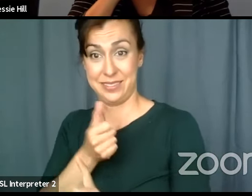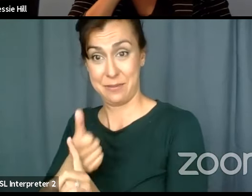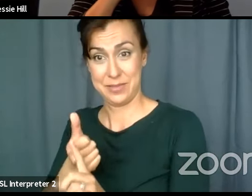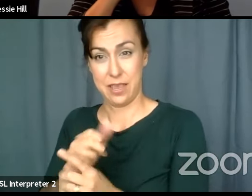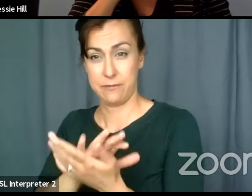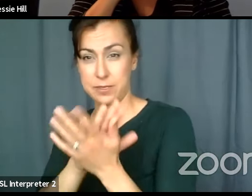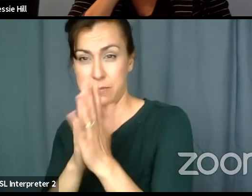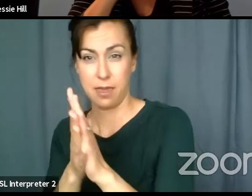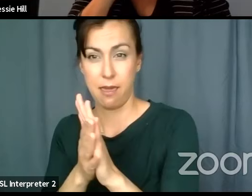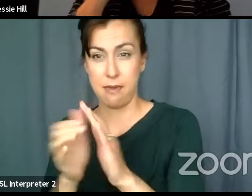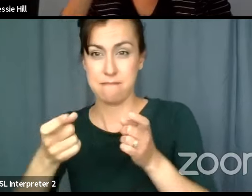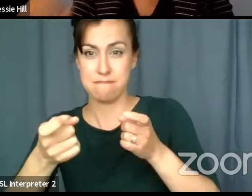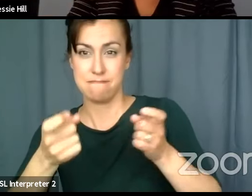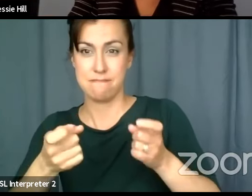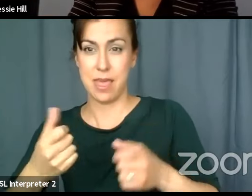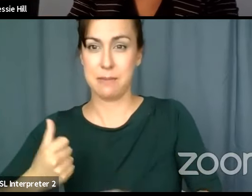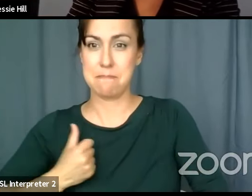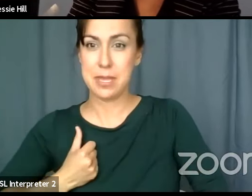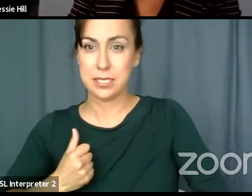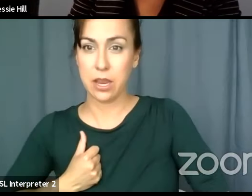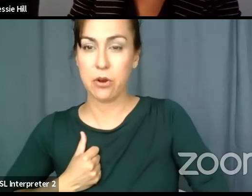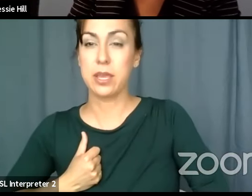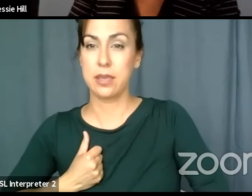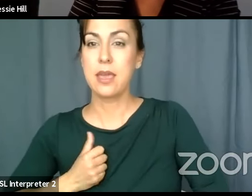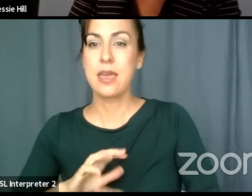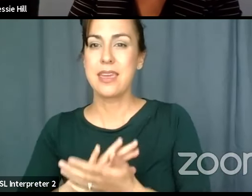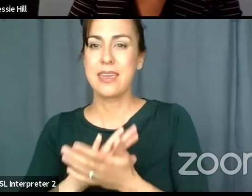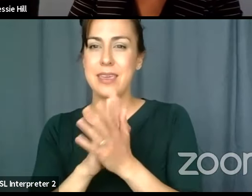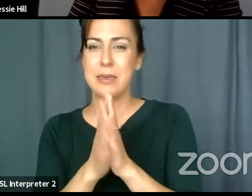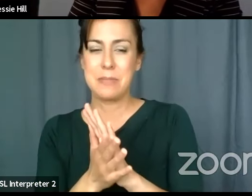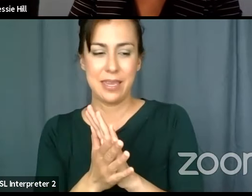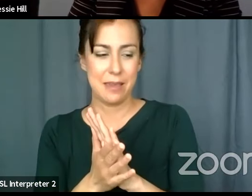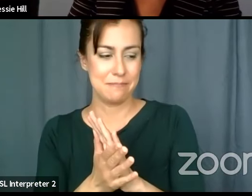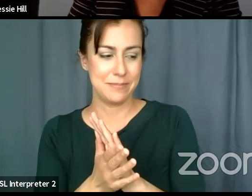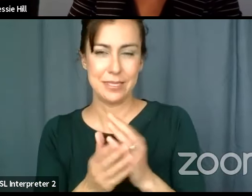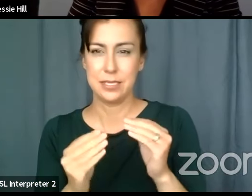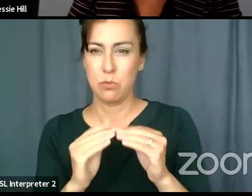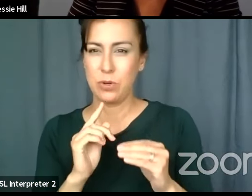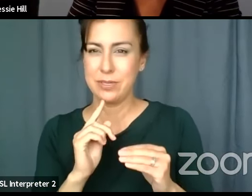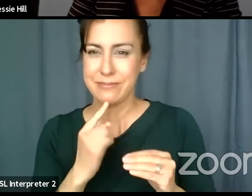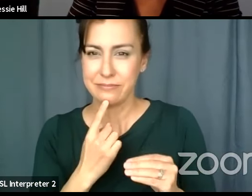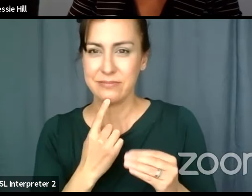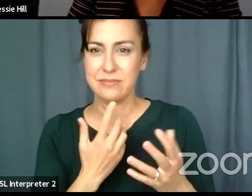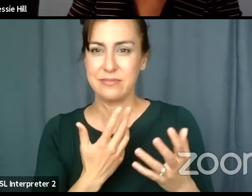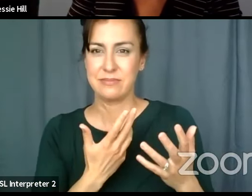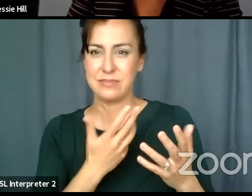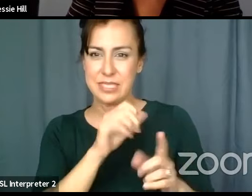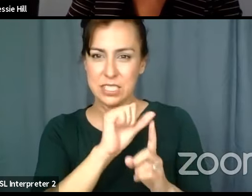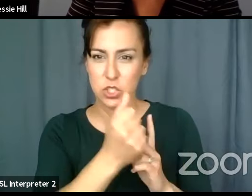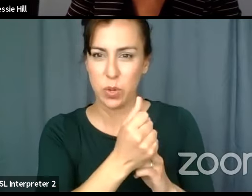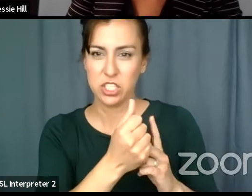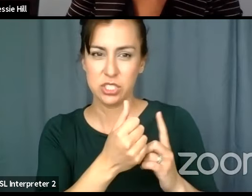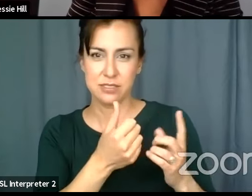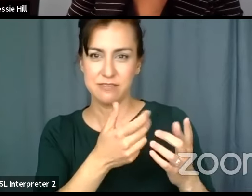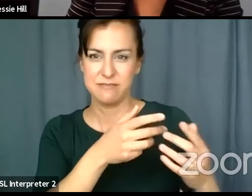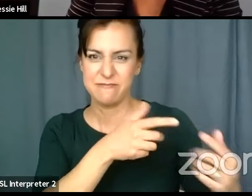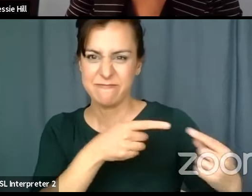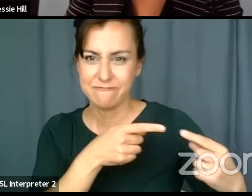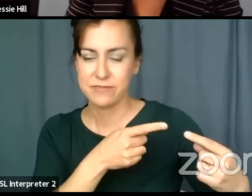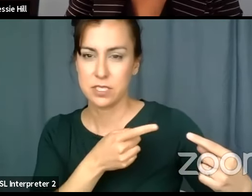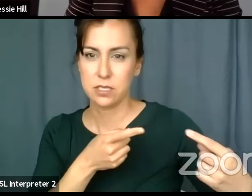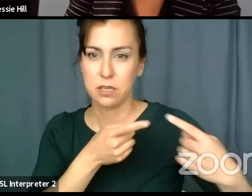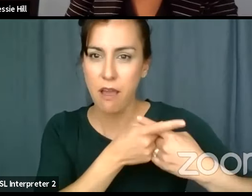creates an enhanced situation of conflict, of